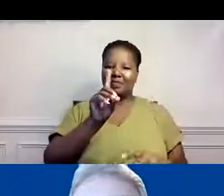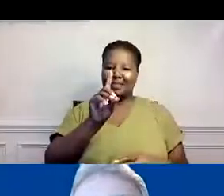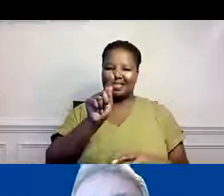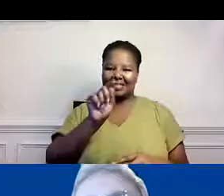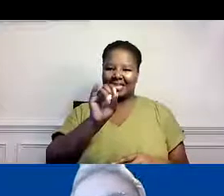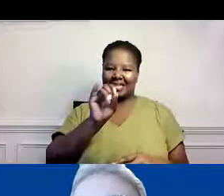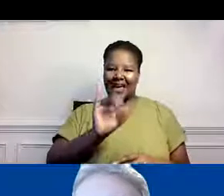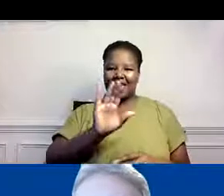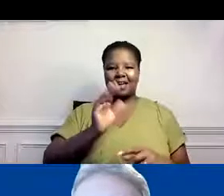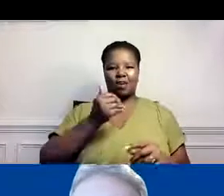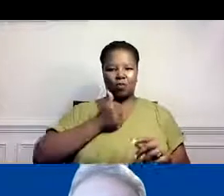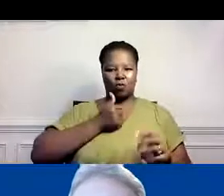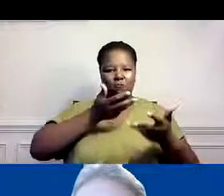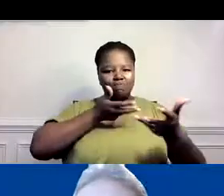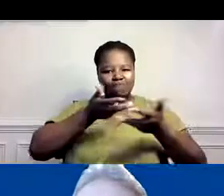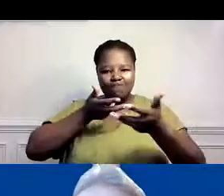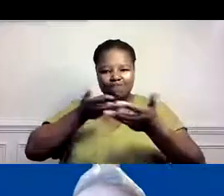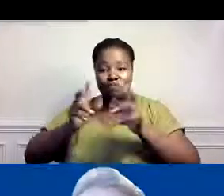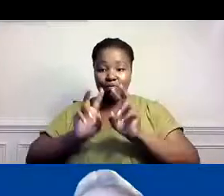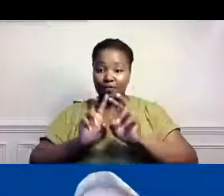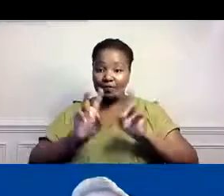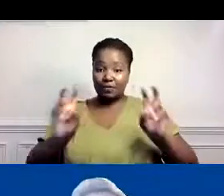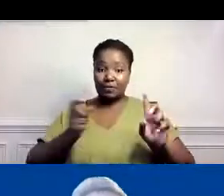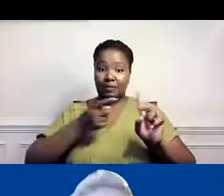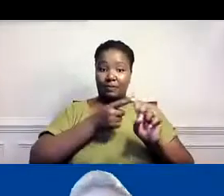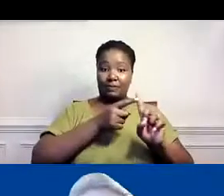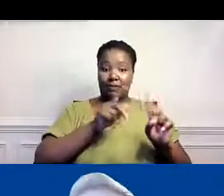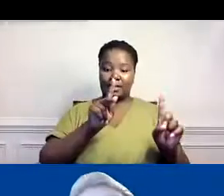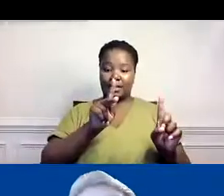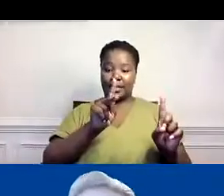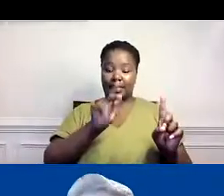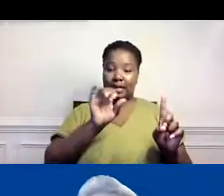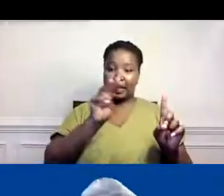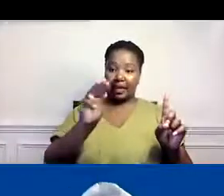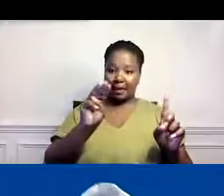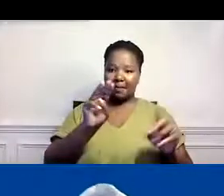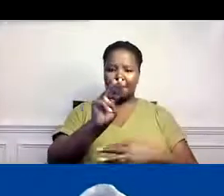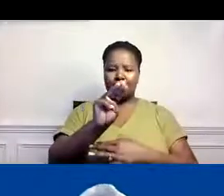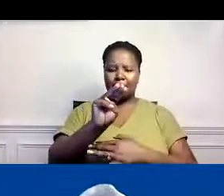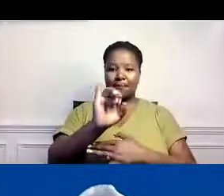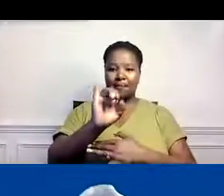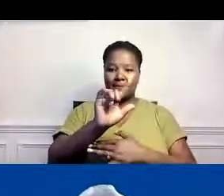and talk to a group of folks. So first is Kim Mills. Sorry, Kim.